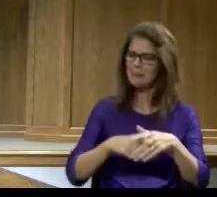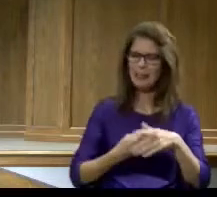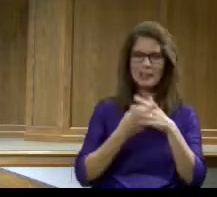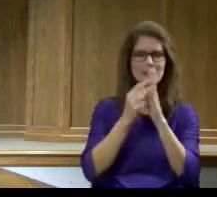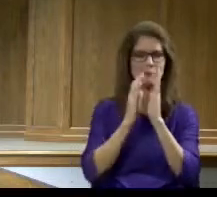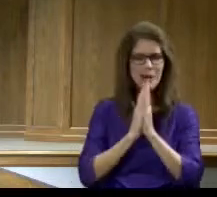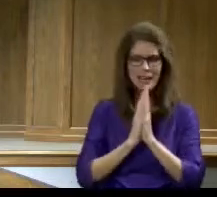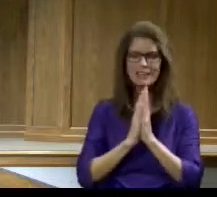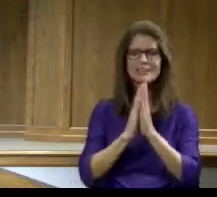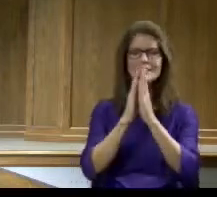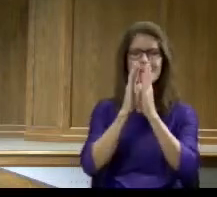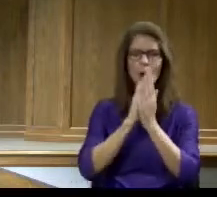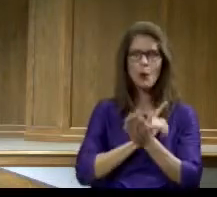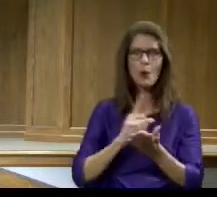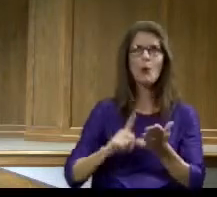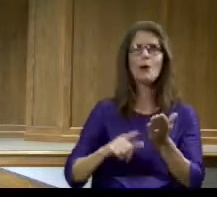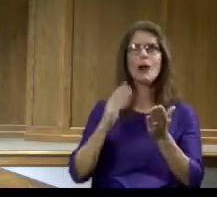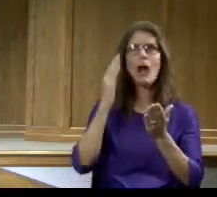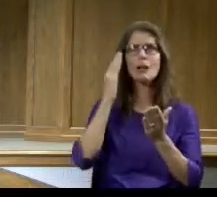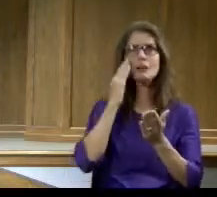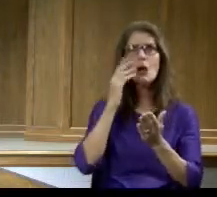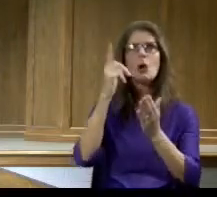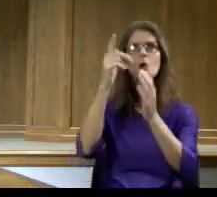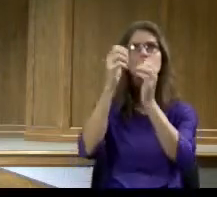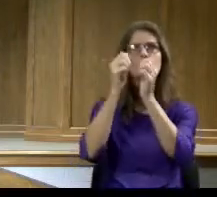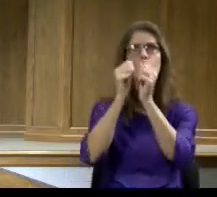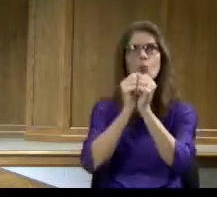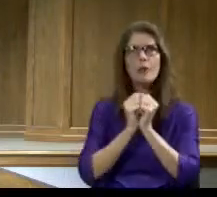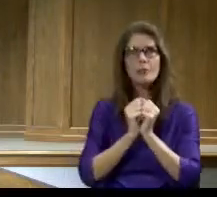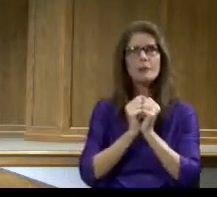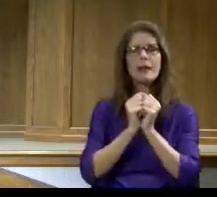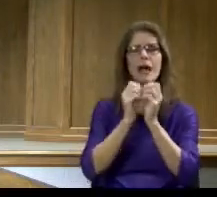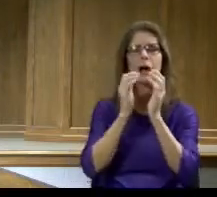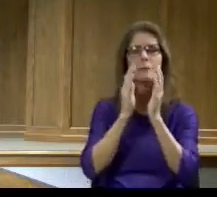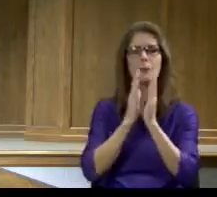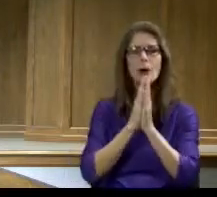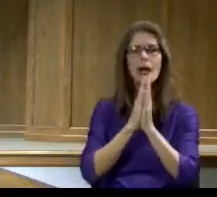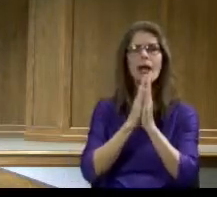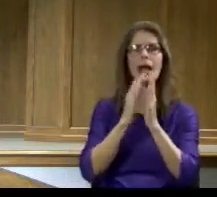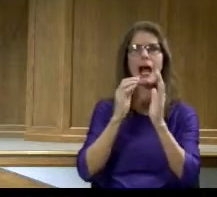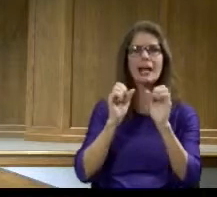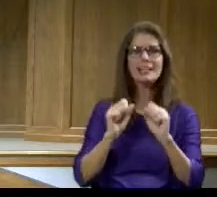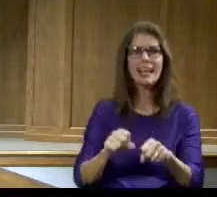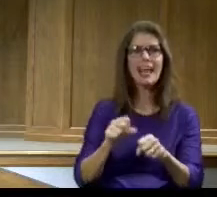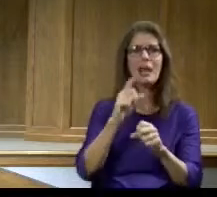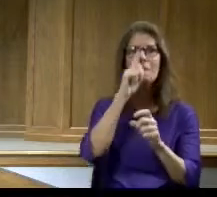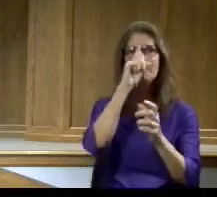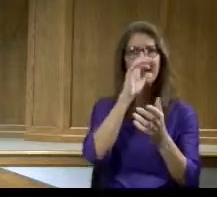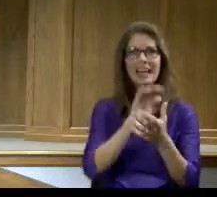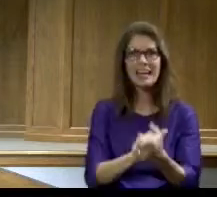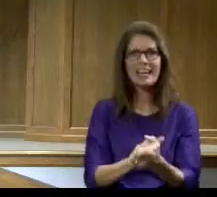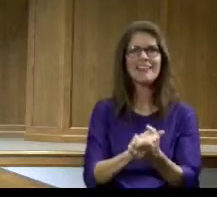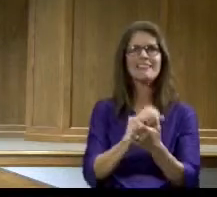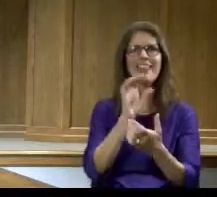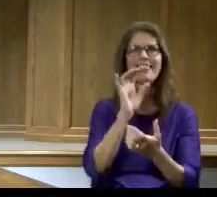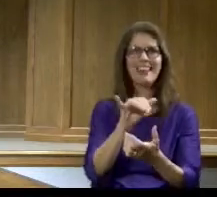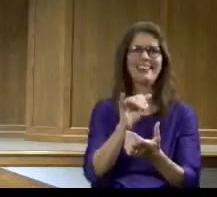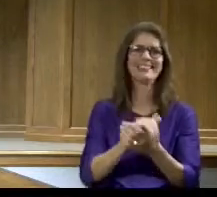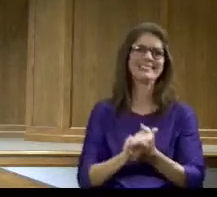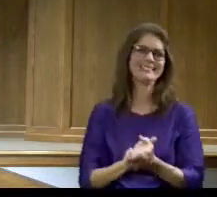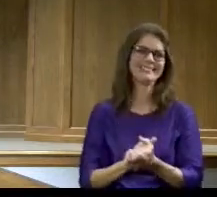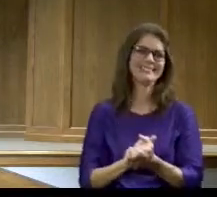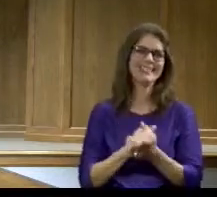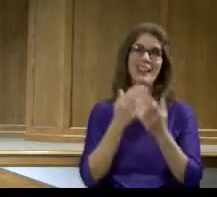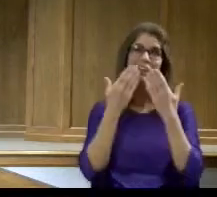me. I pray that I will believe that. The good news this morning is